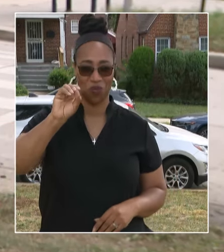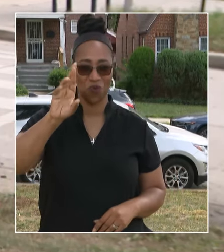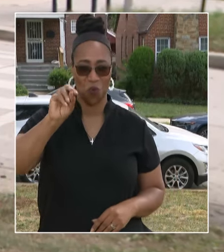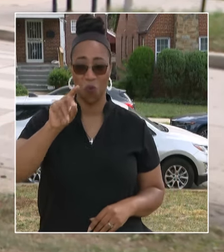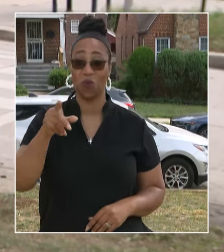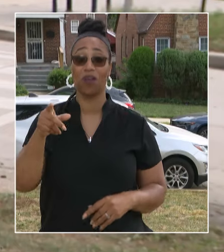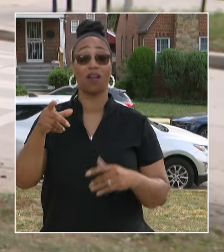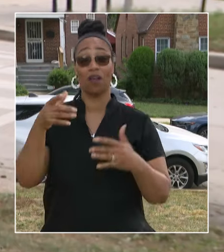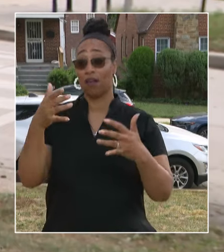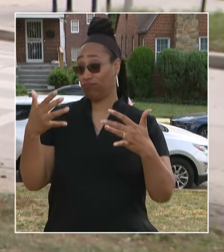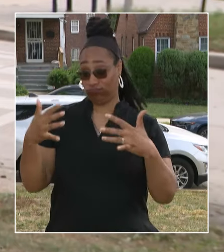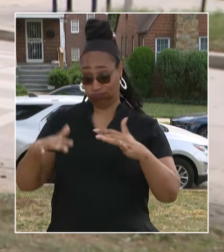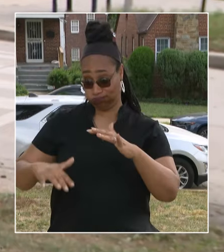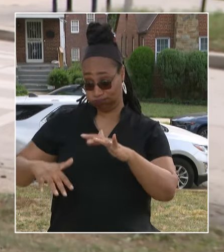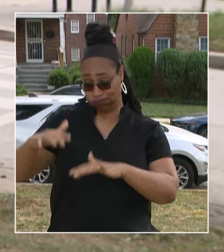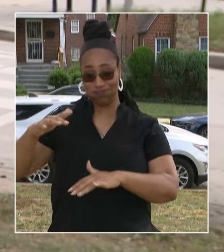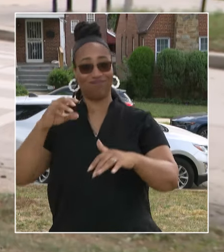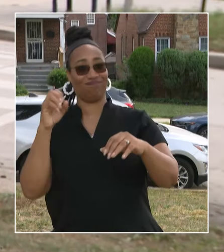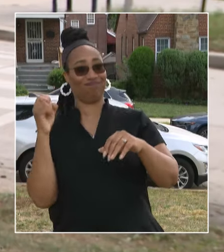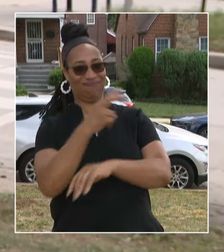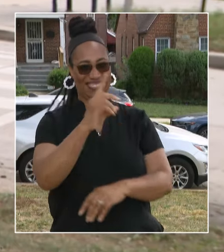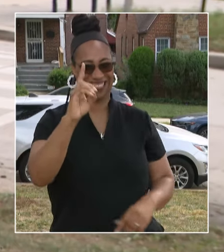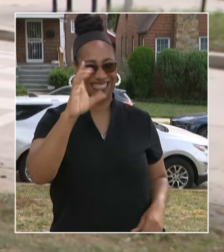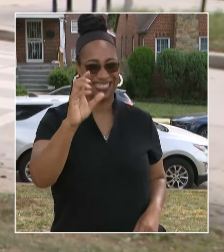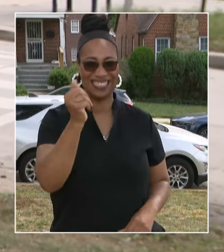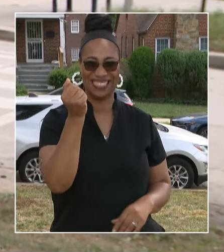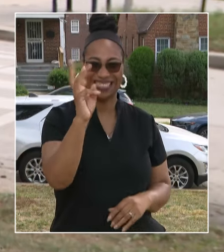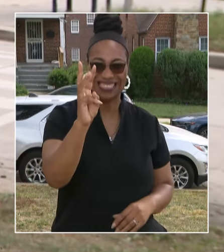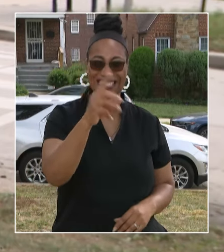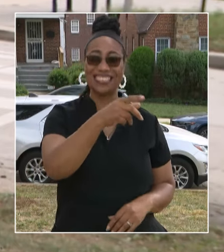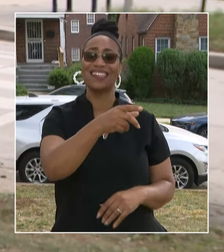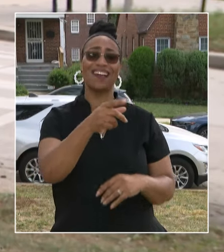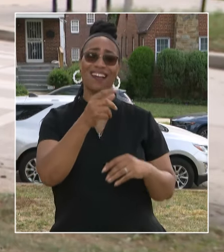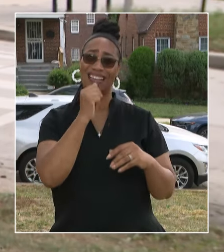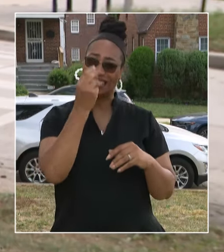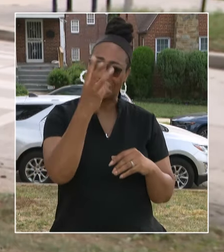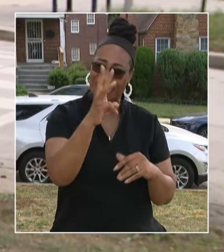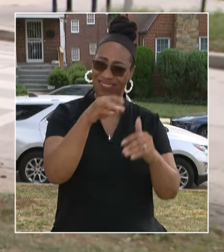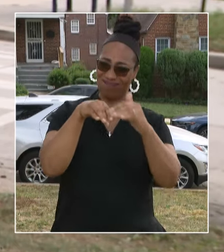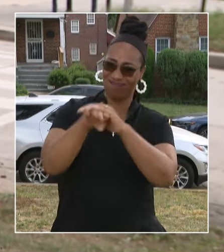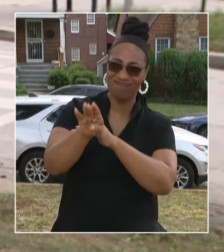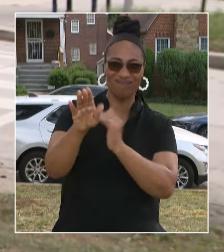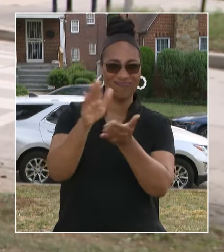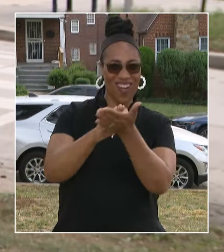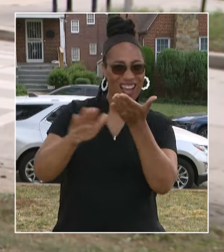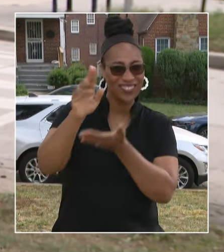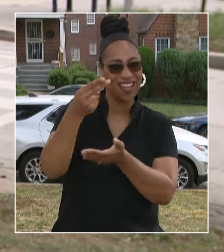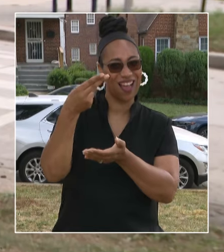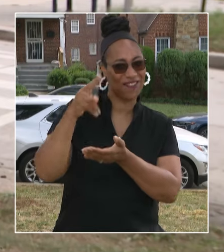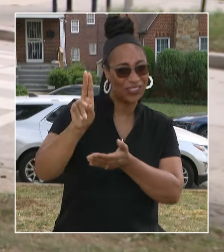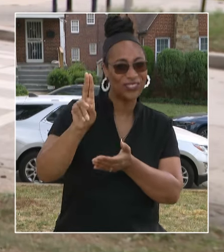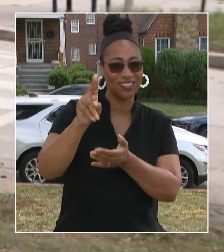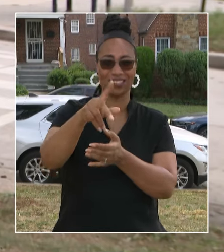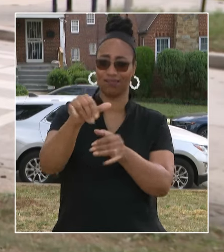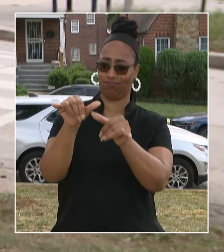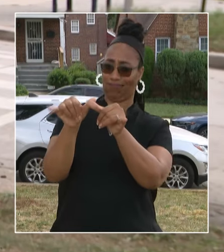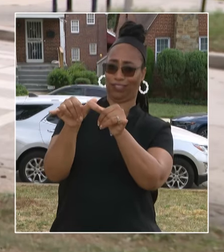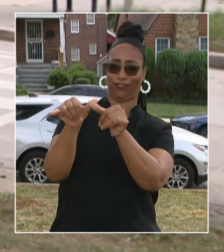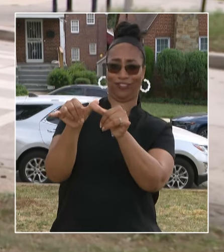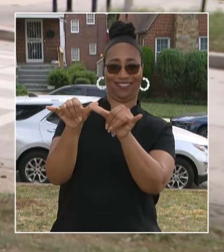Bachelor's of Science in Mechanical Engineering. After graduation, William R. Spaulding worked as an educator in the district's public schools